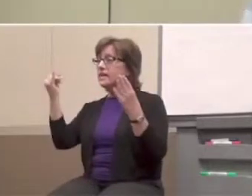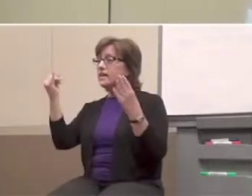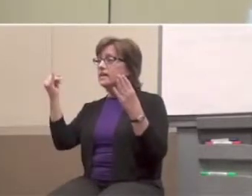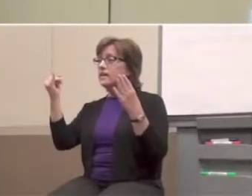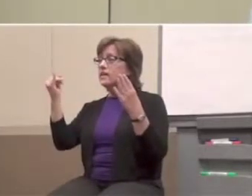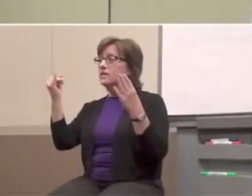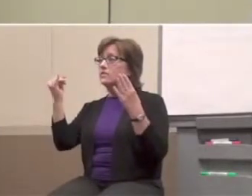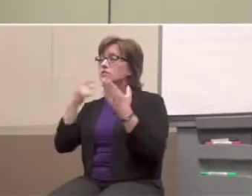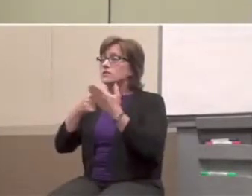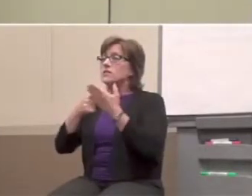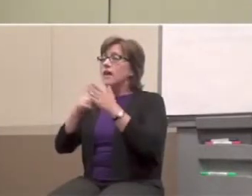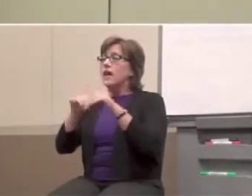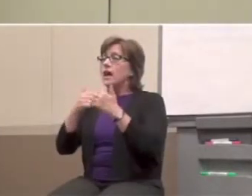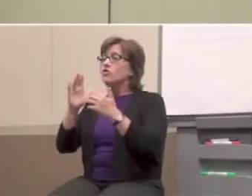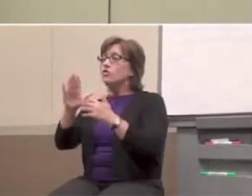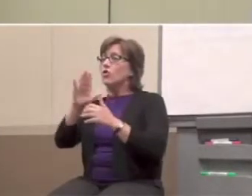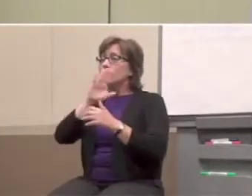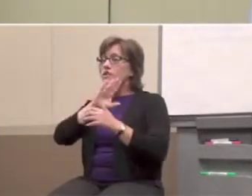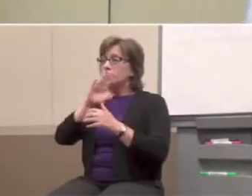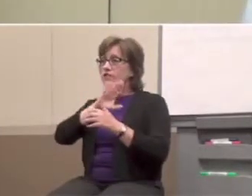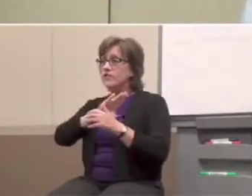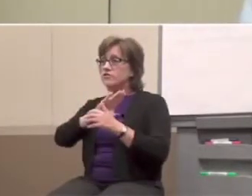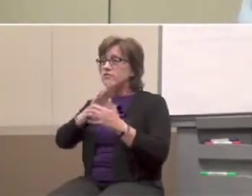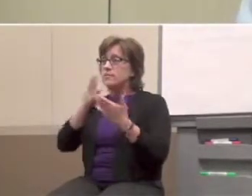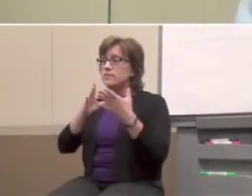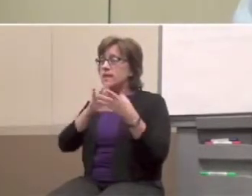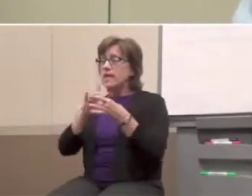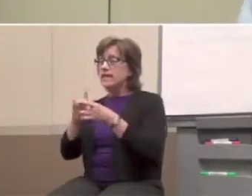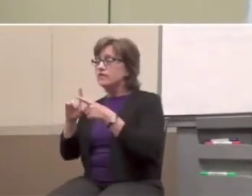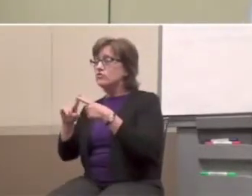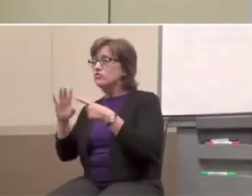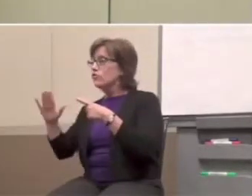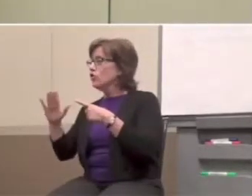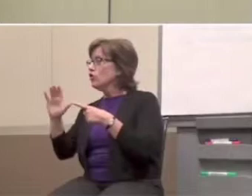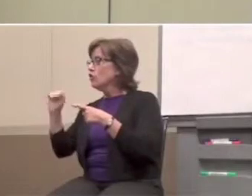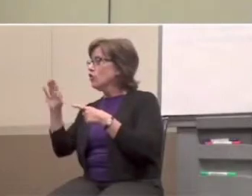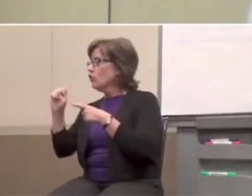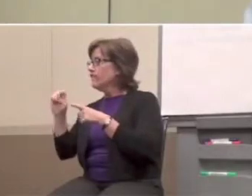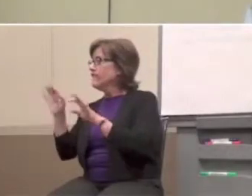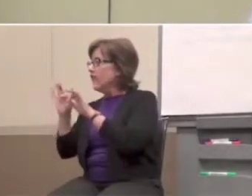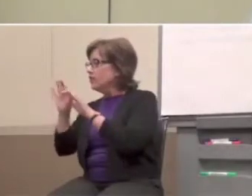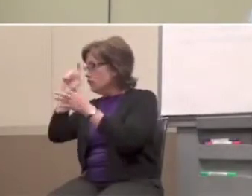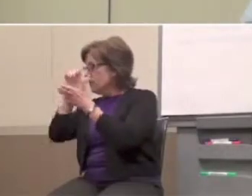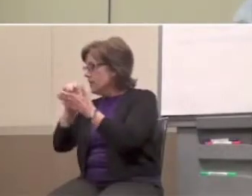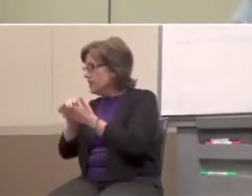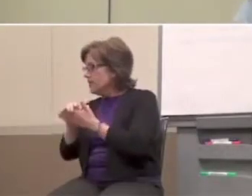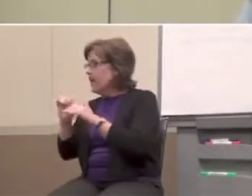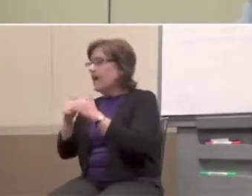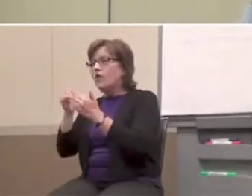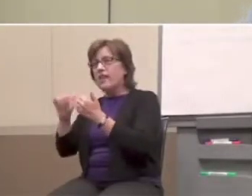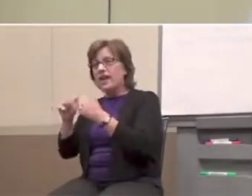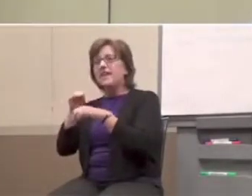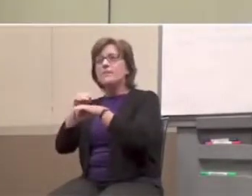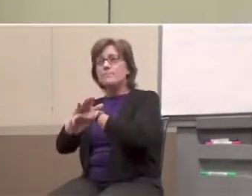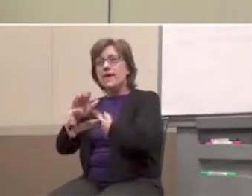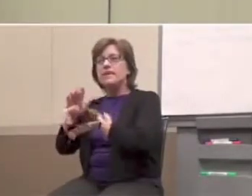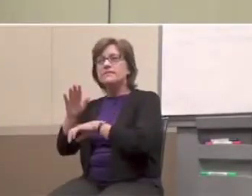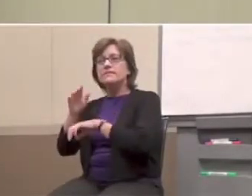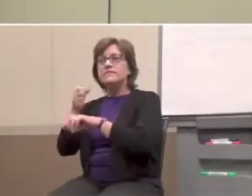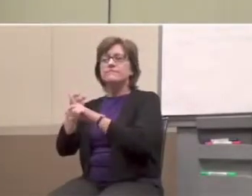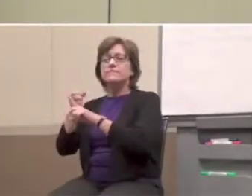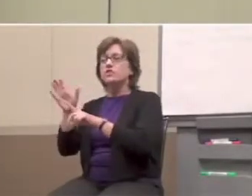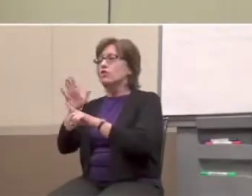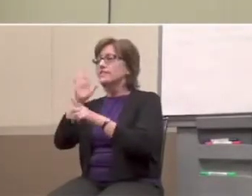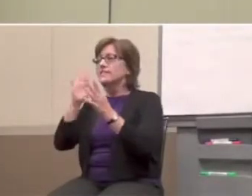linked to your own core values and beliefs, and then how that impacts your decision-making process. In the interest of time, because